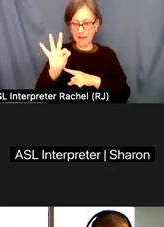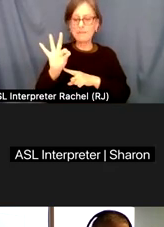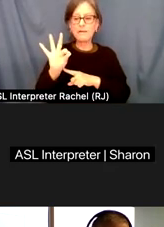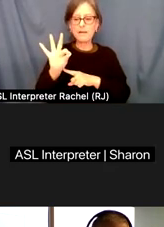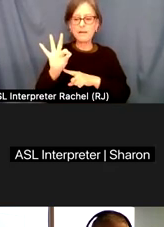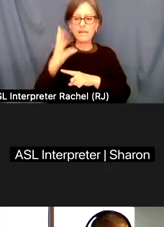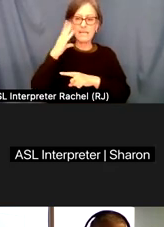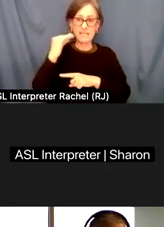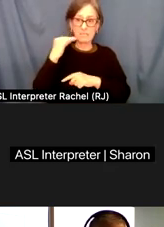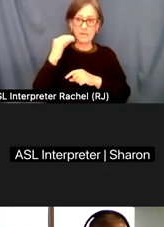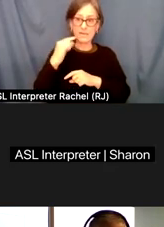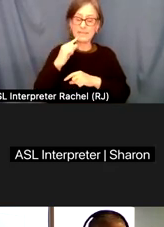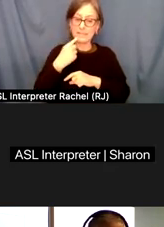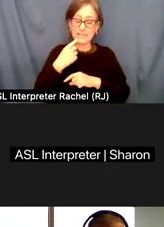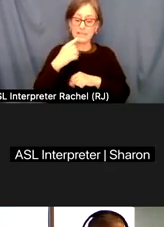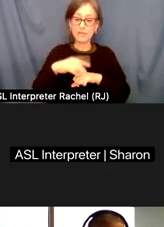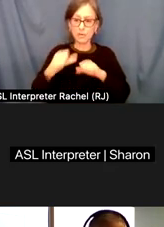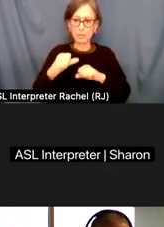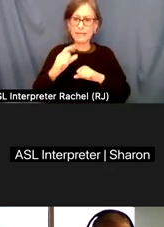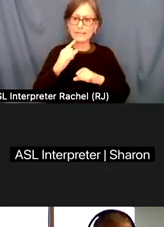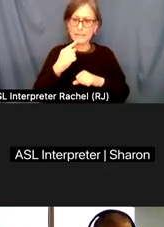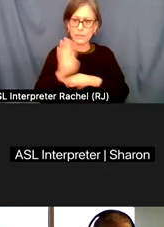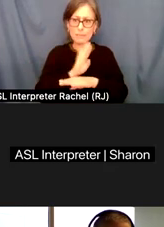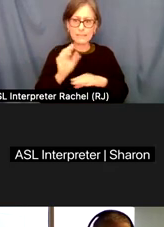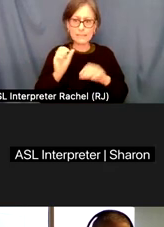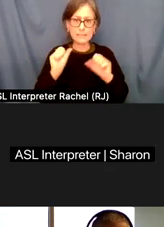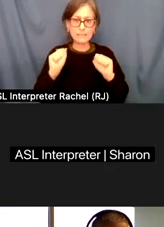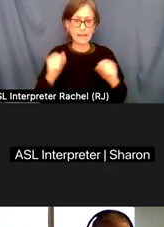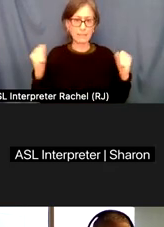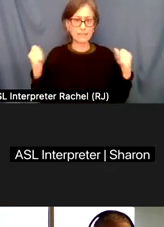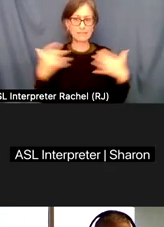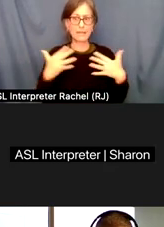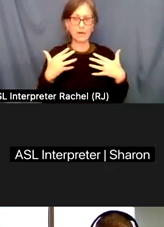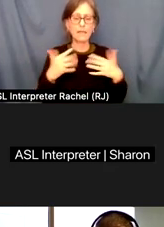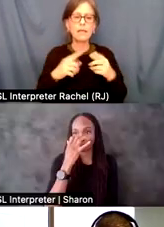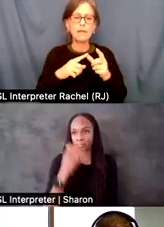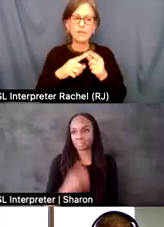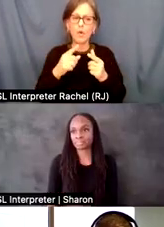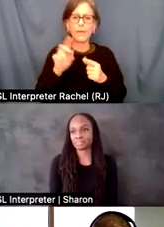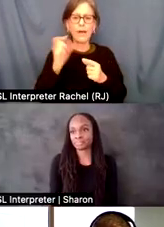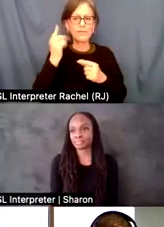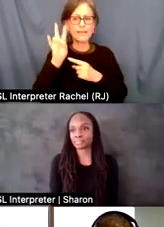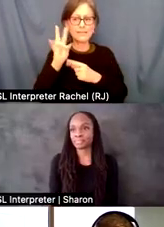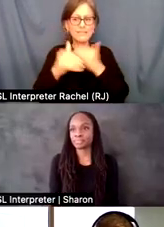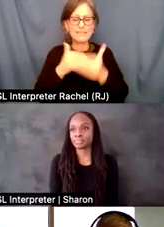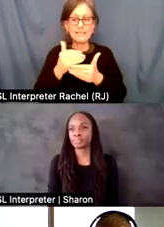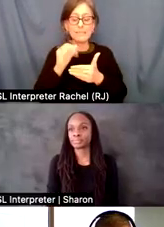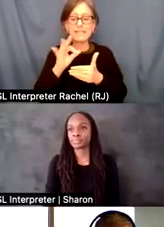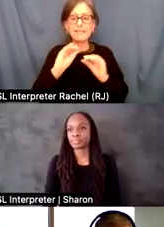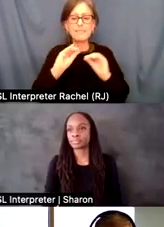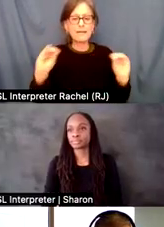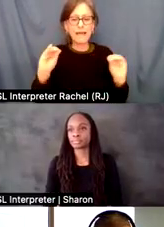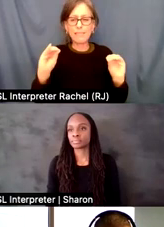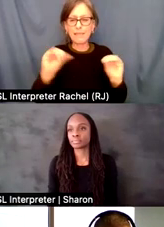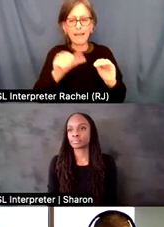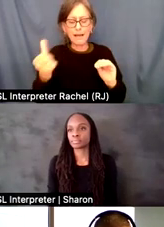severe earthquake can be terrifying. One of the things about these 7 steps is that if nothing else, it kind